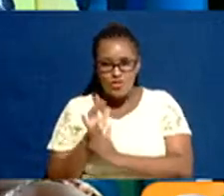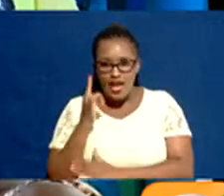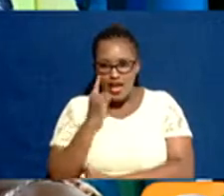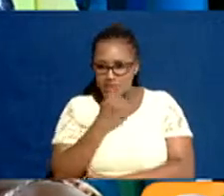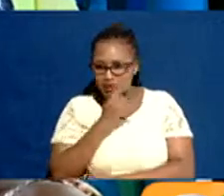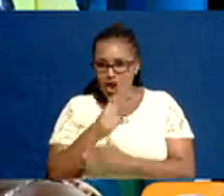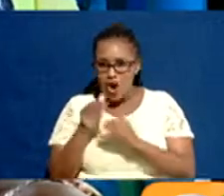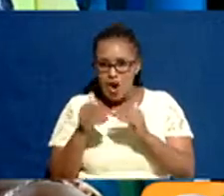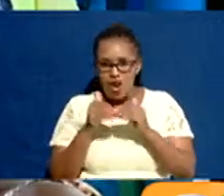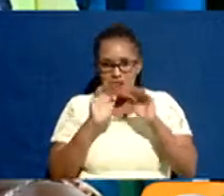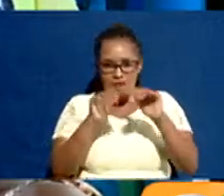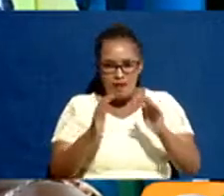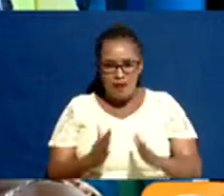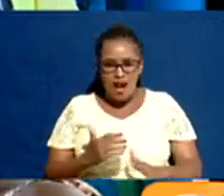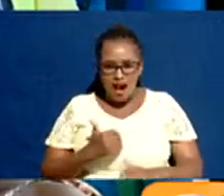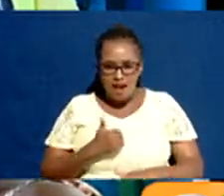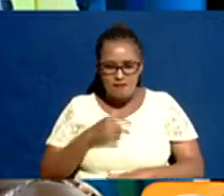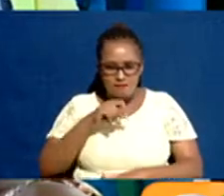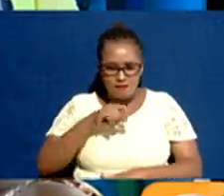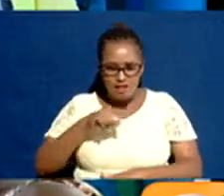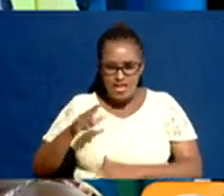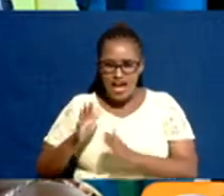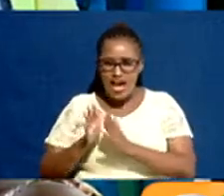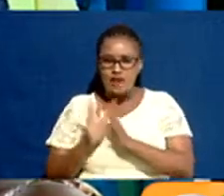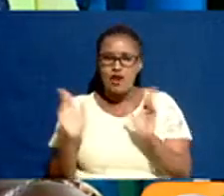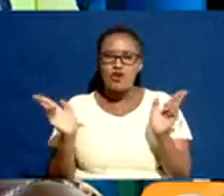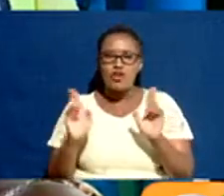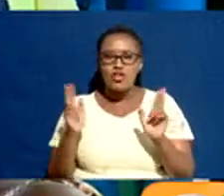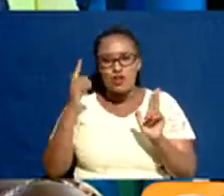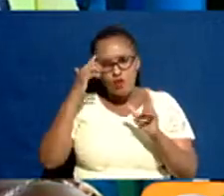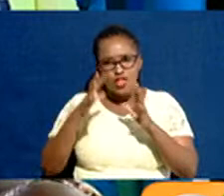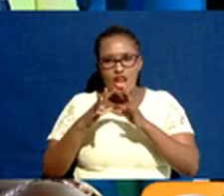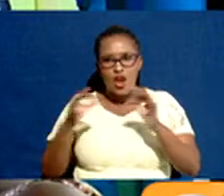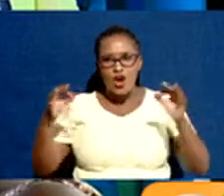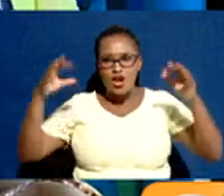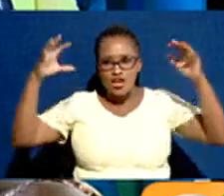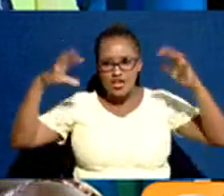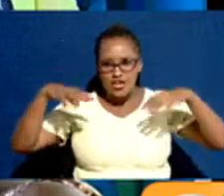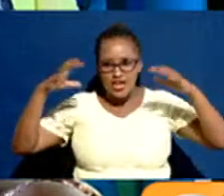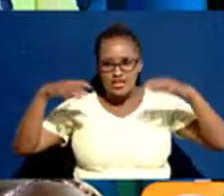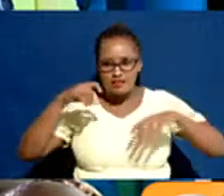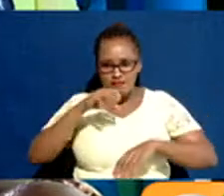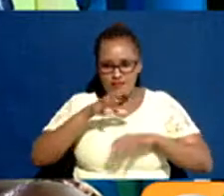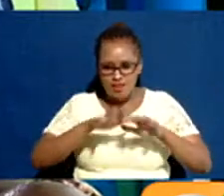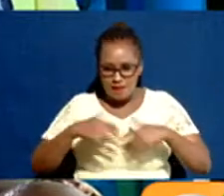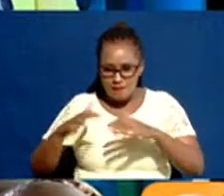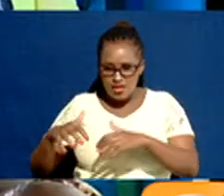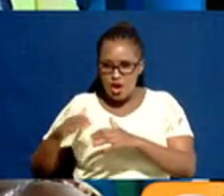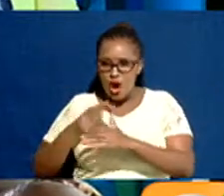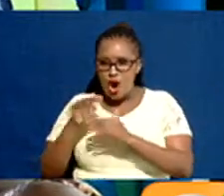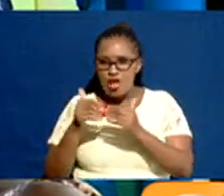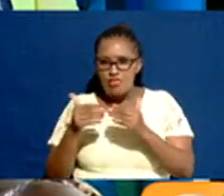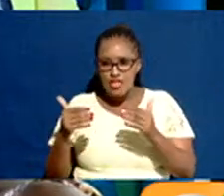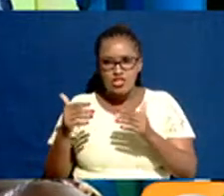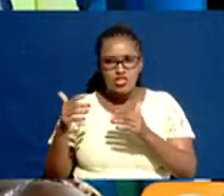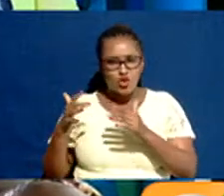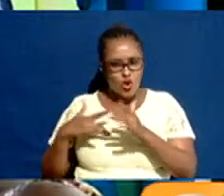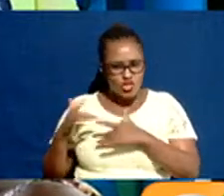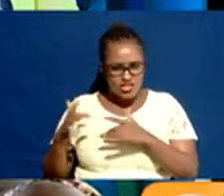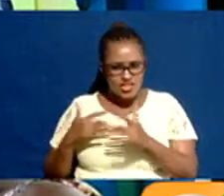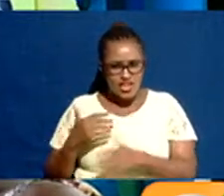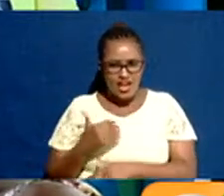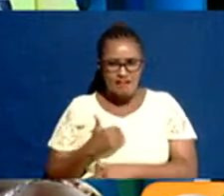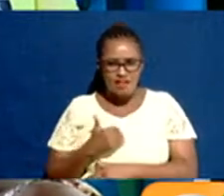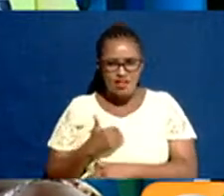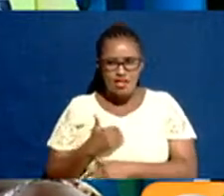All farmers have fertilizer and are ready for the long range planting. All factors being constant,